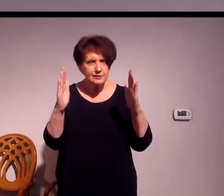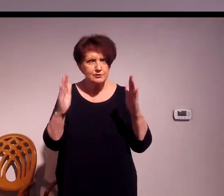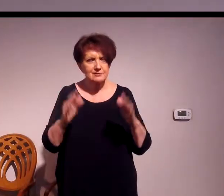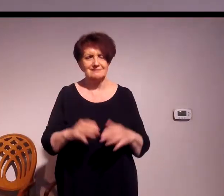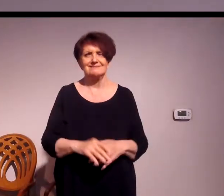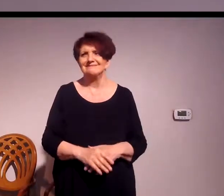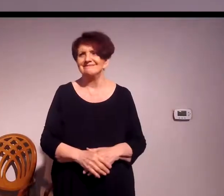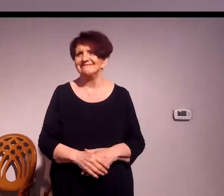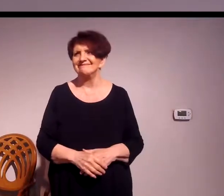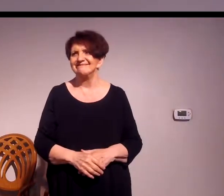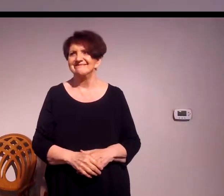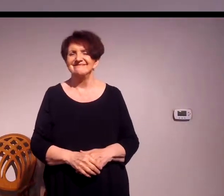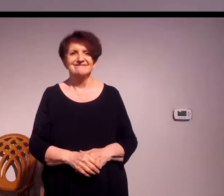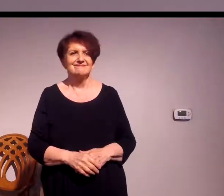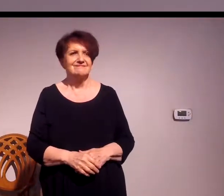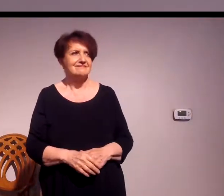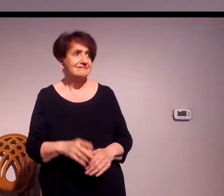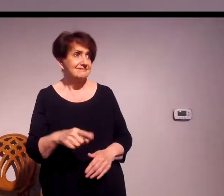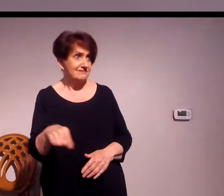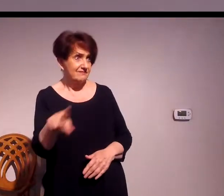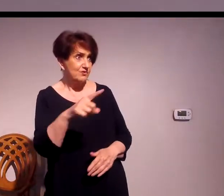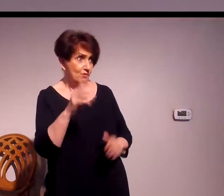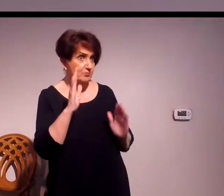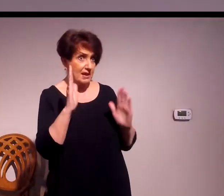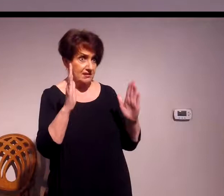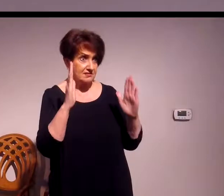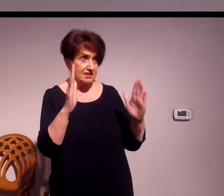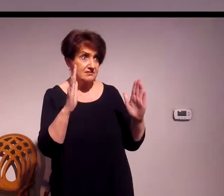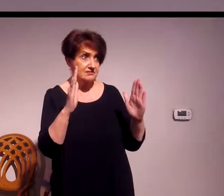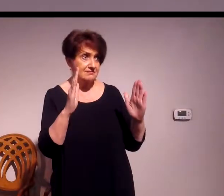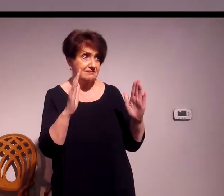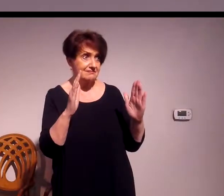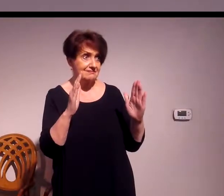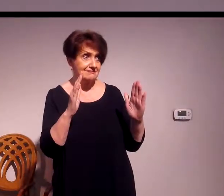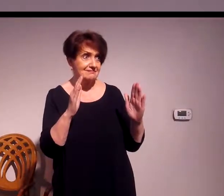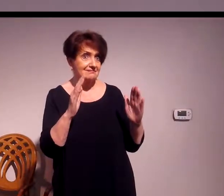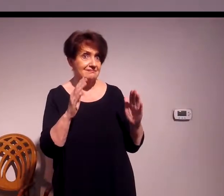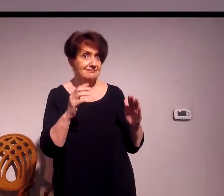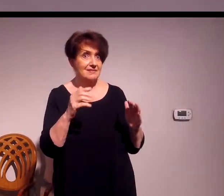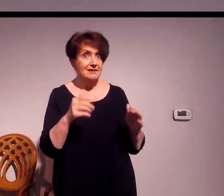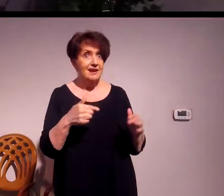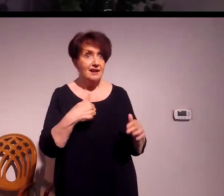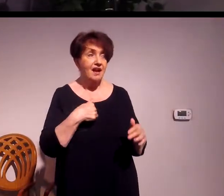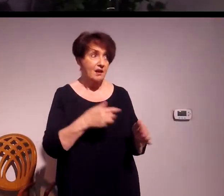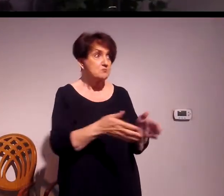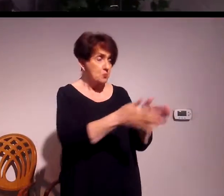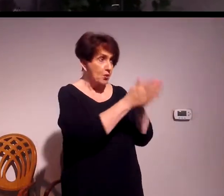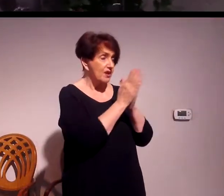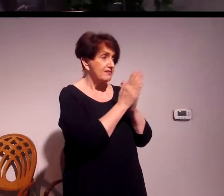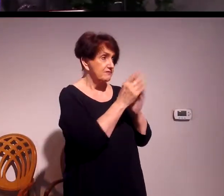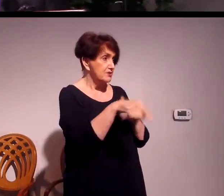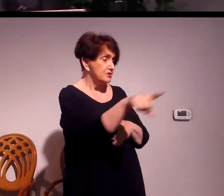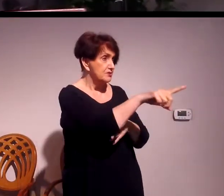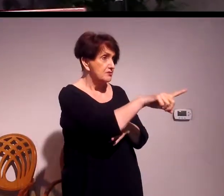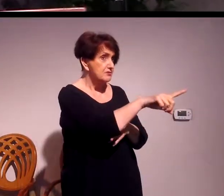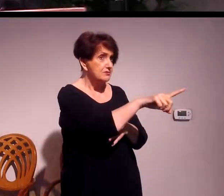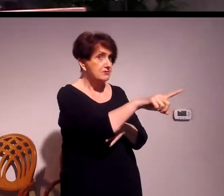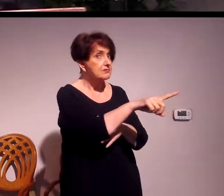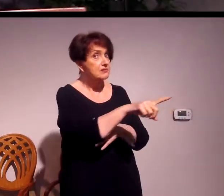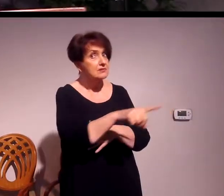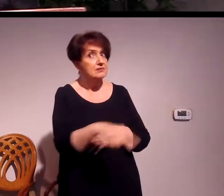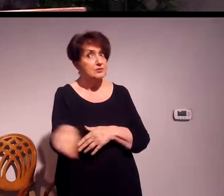attention. So if you were paying attention, I pray for you. You